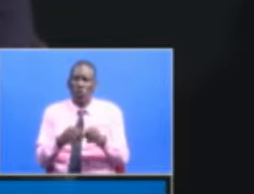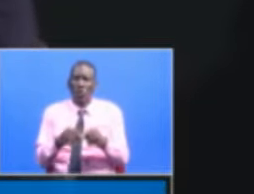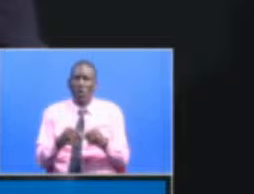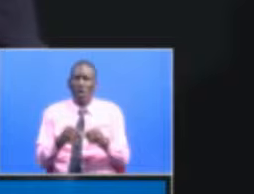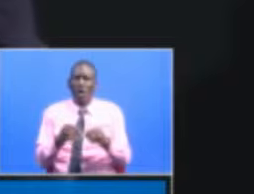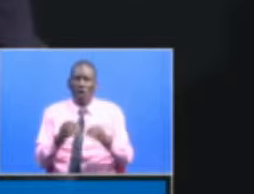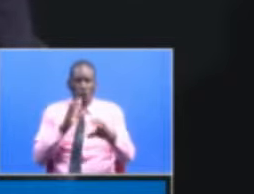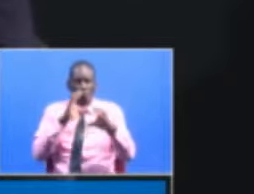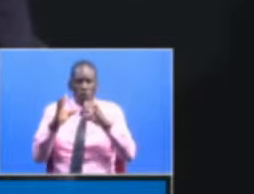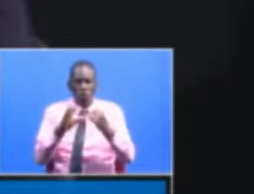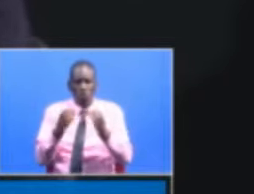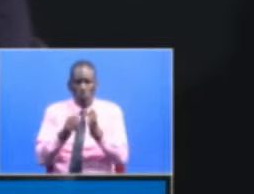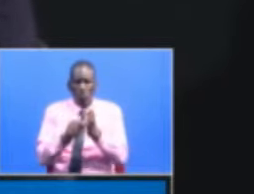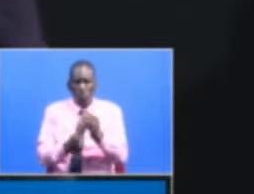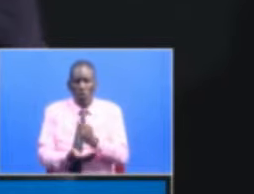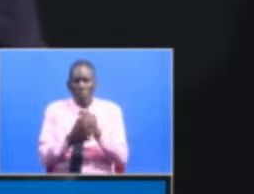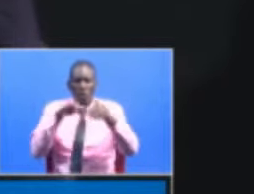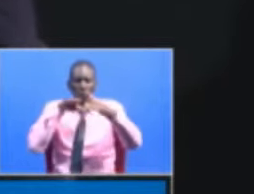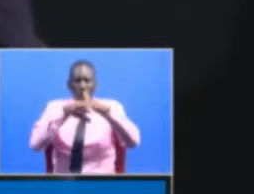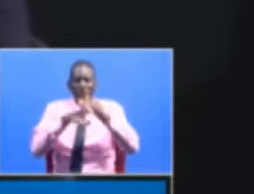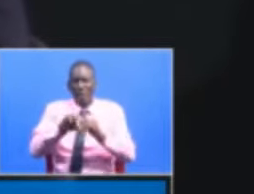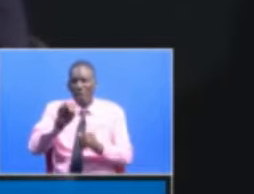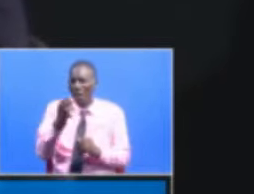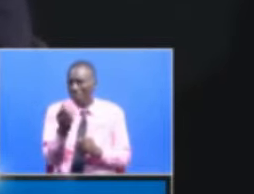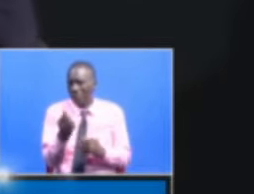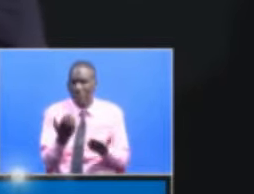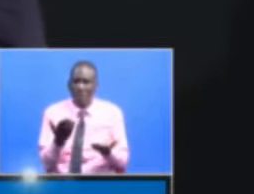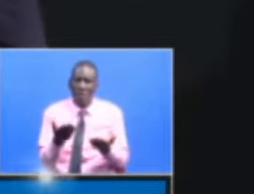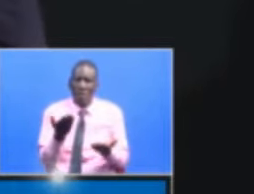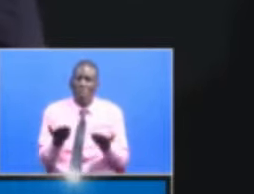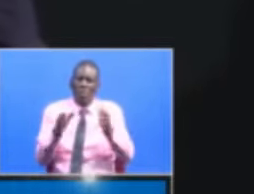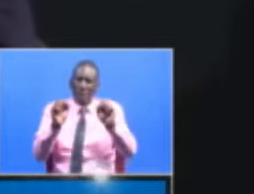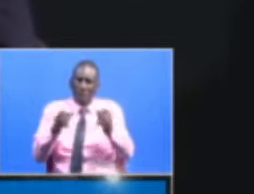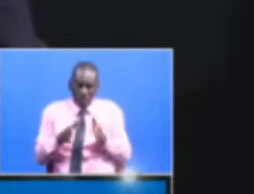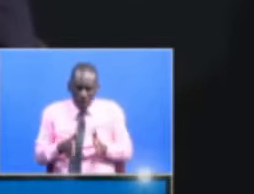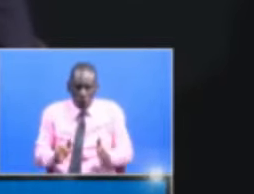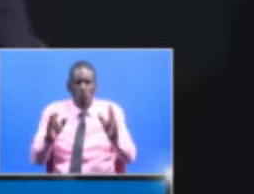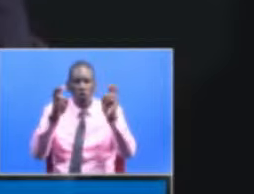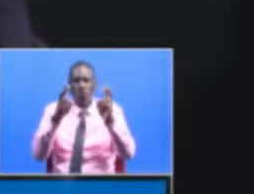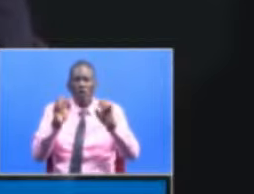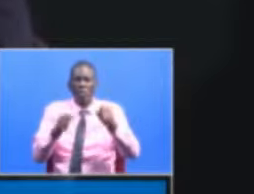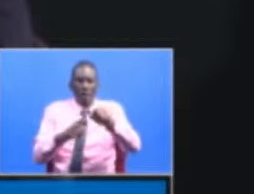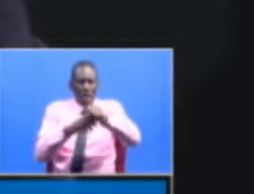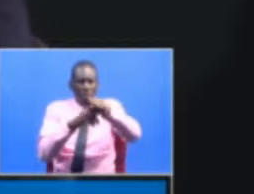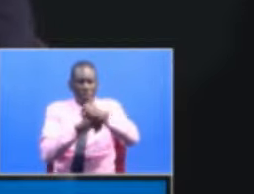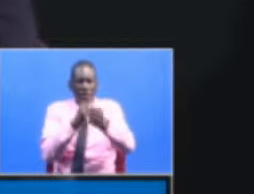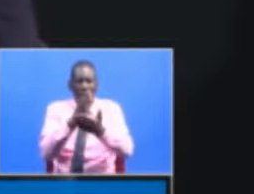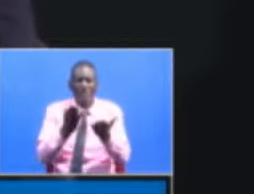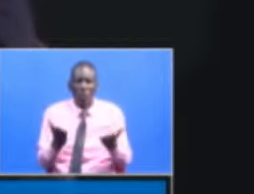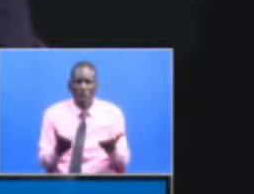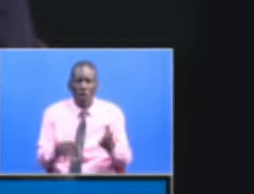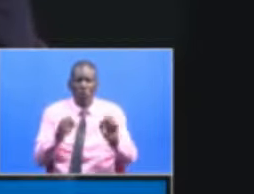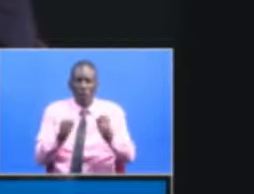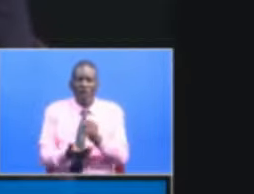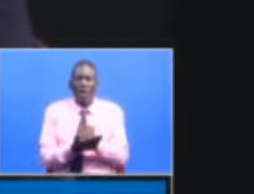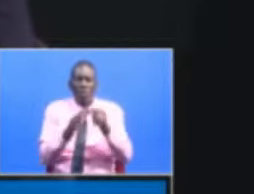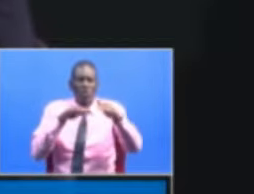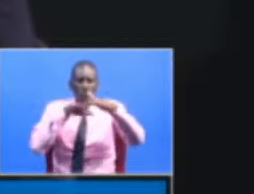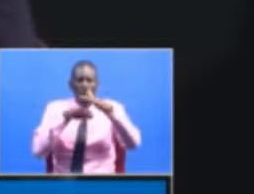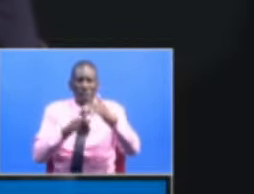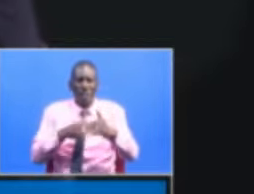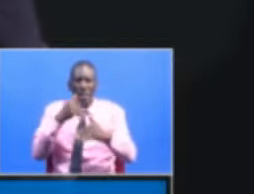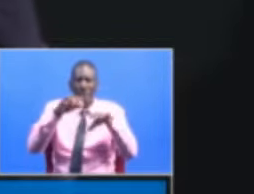example, to help them access M-Pesa. Mm. It could be a road issue. It could be a bridge somewhere which can help them access the next